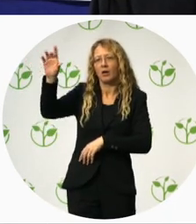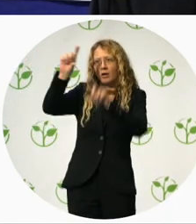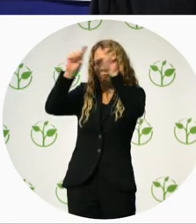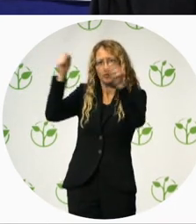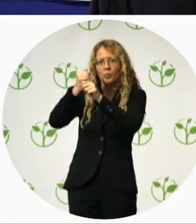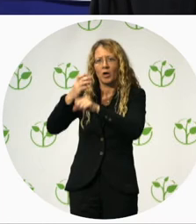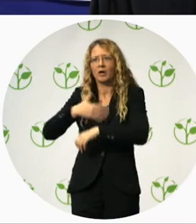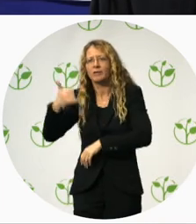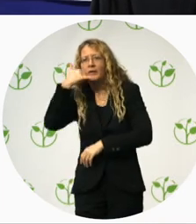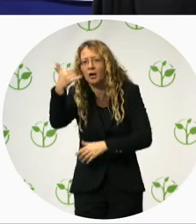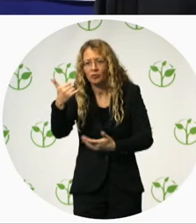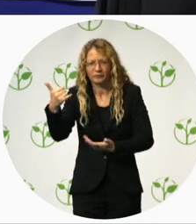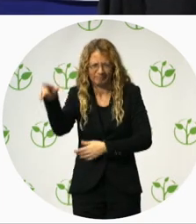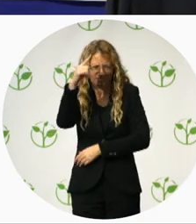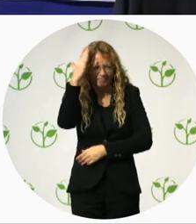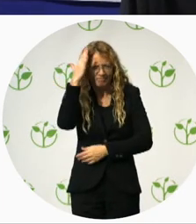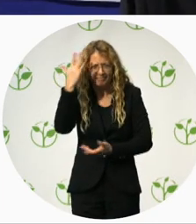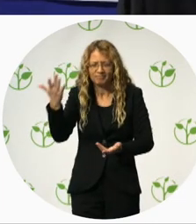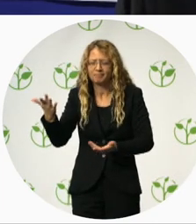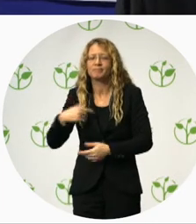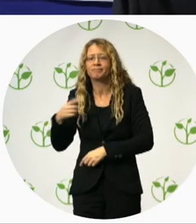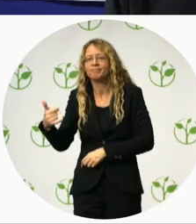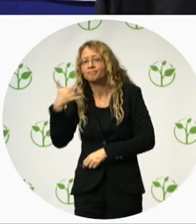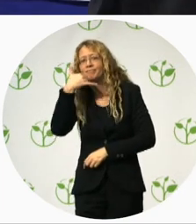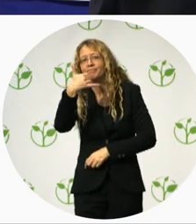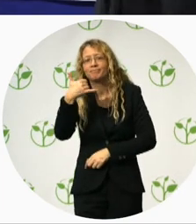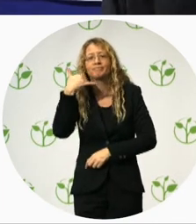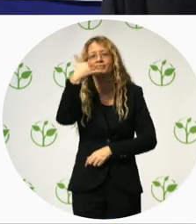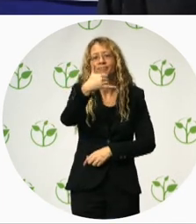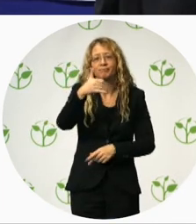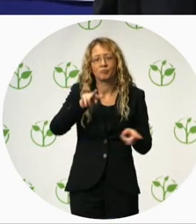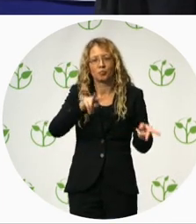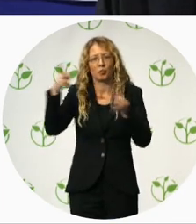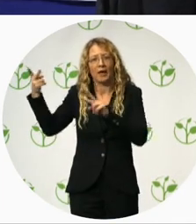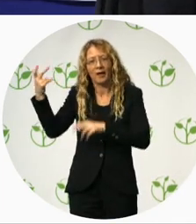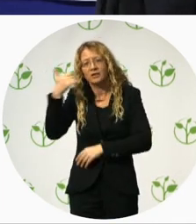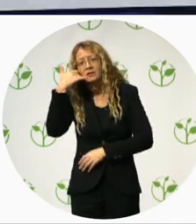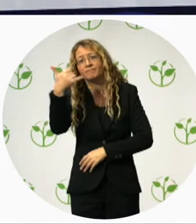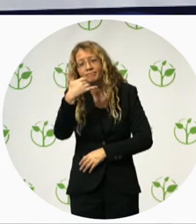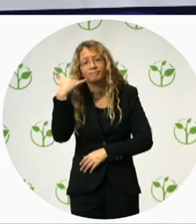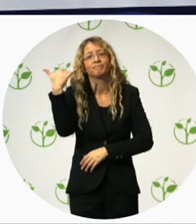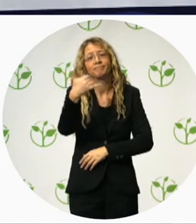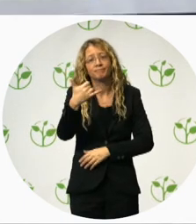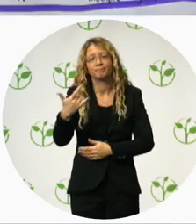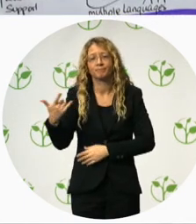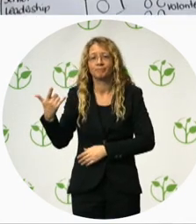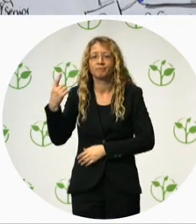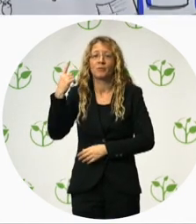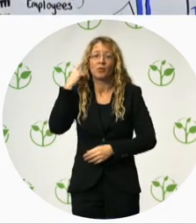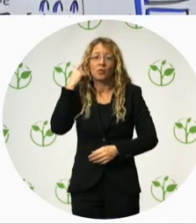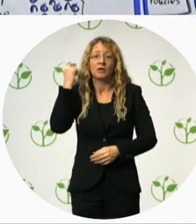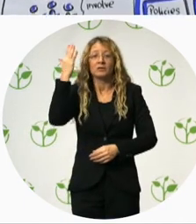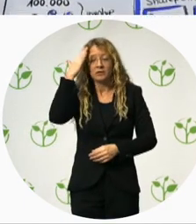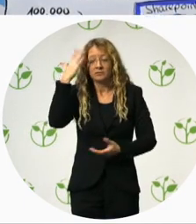And it's all done with call centers. Now, for the hearing ones, call centers are a bit of a pain, but